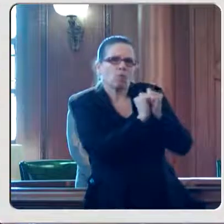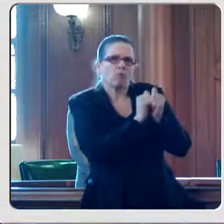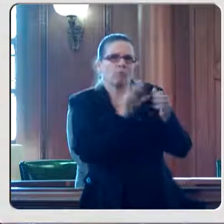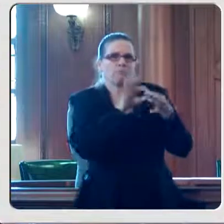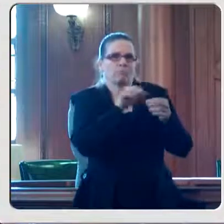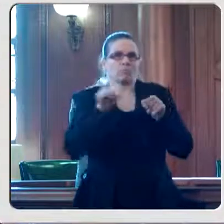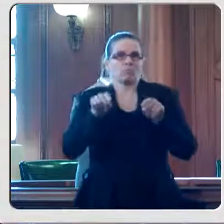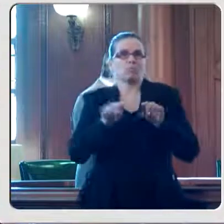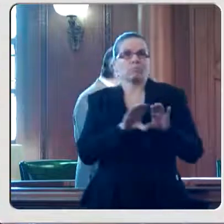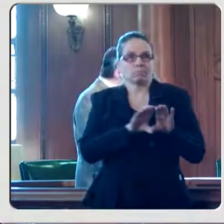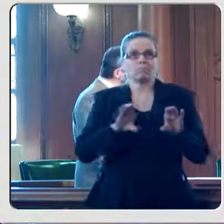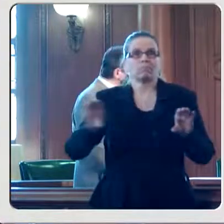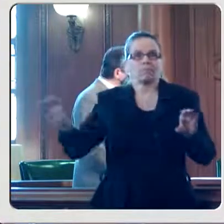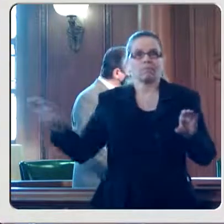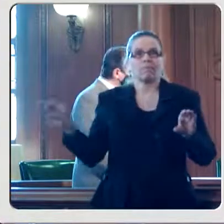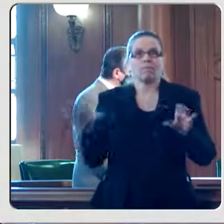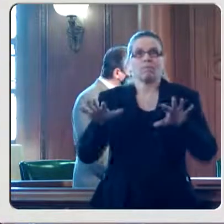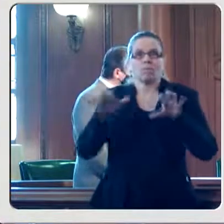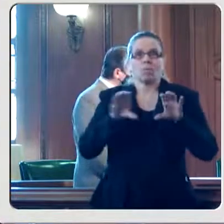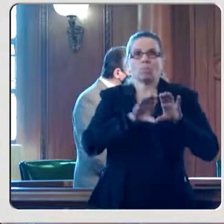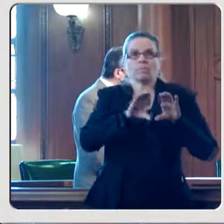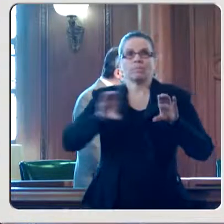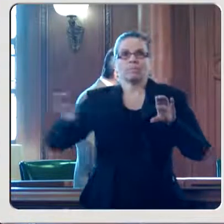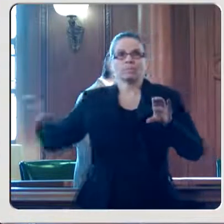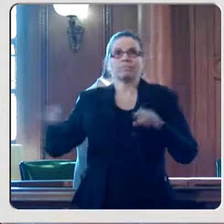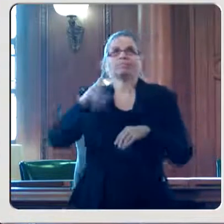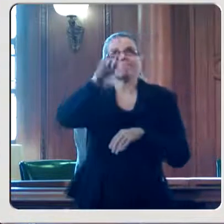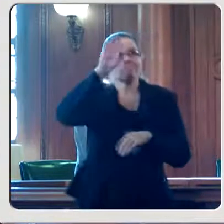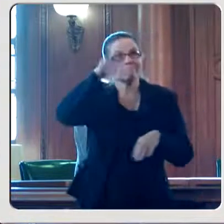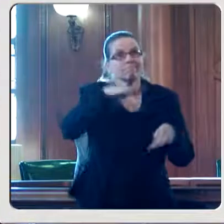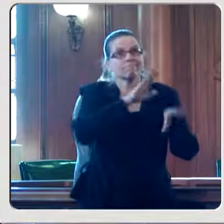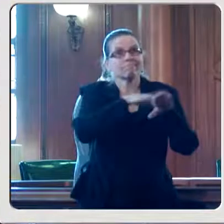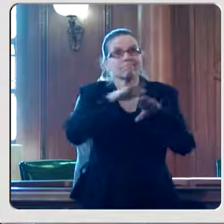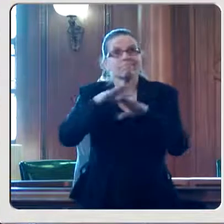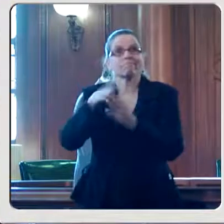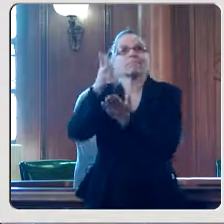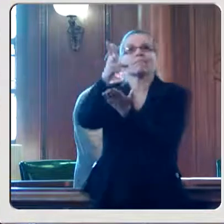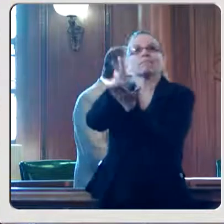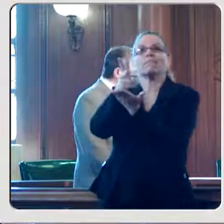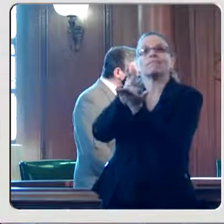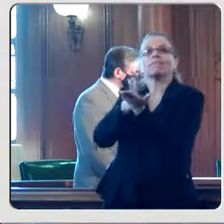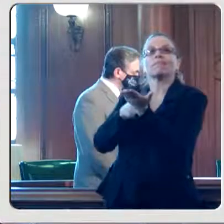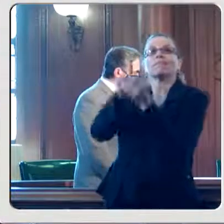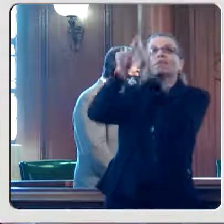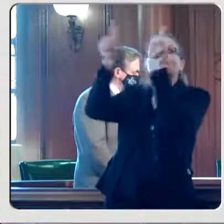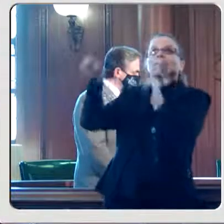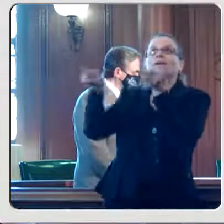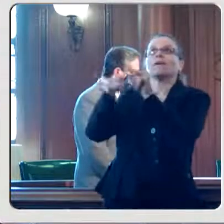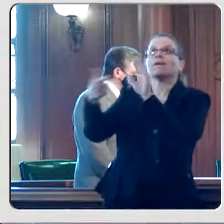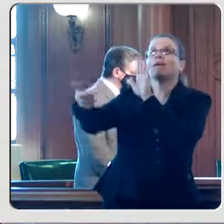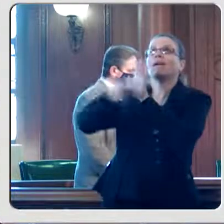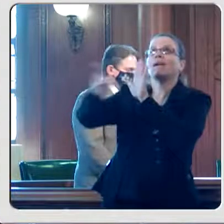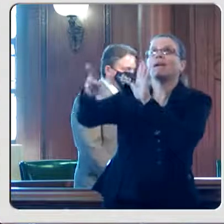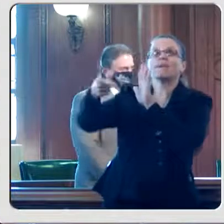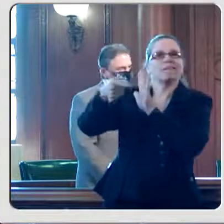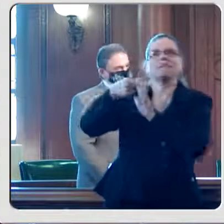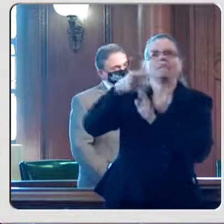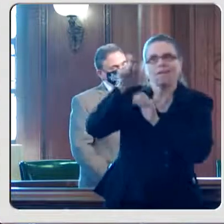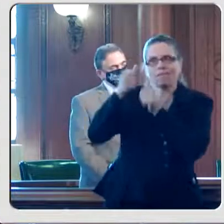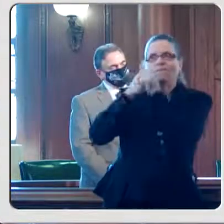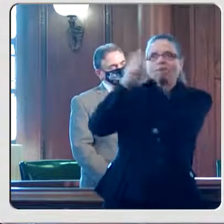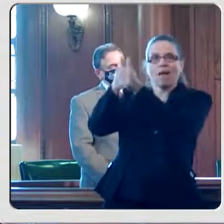through tomorrow, and we'll be doing a ticketing and towing operation. And we are also out